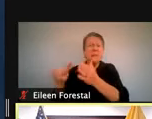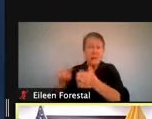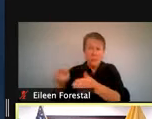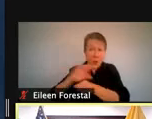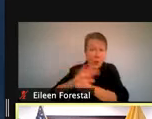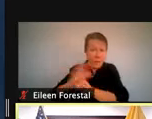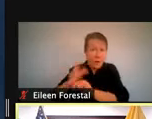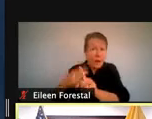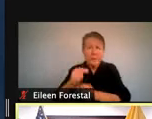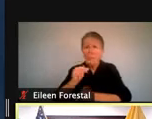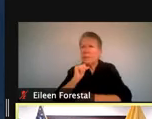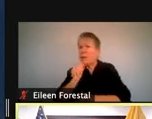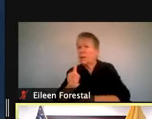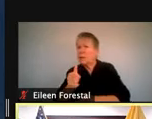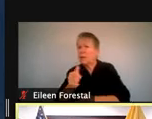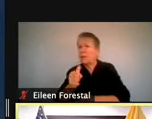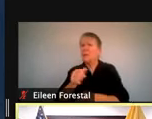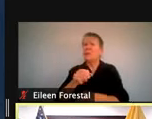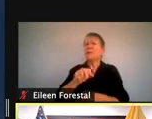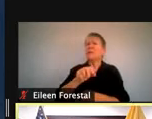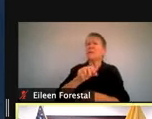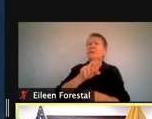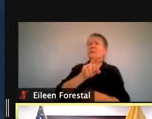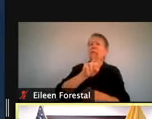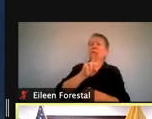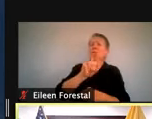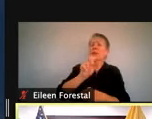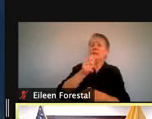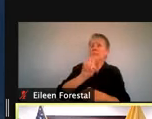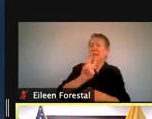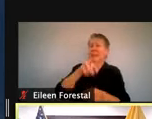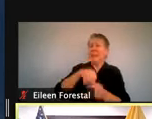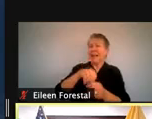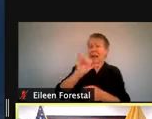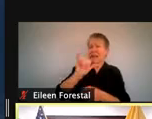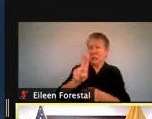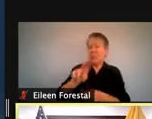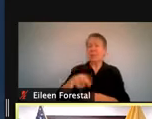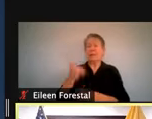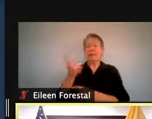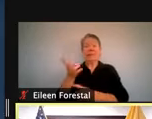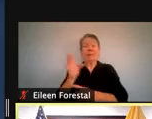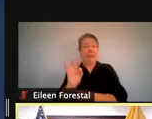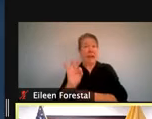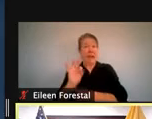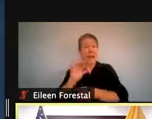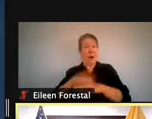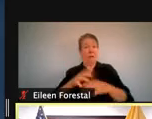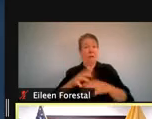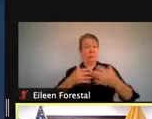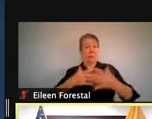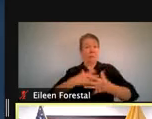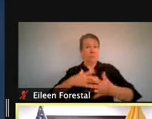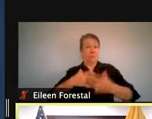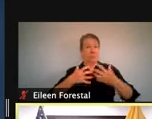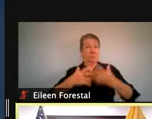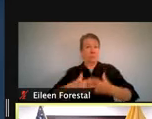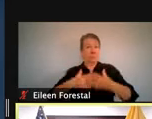patients in ICUs, 79 requiring a ventilator. And sadly, we were reporting an additional 8 losses of